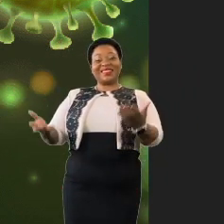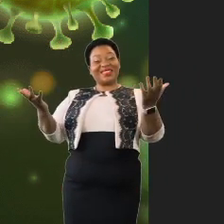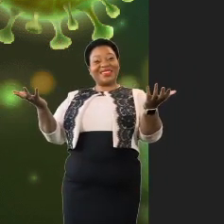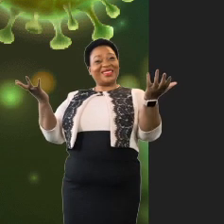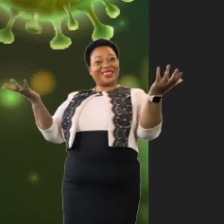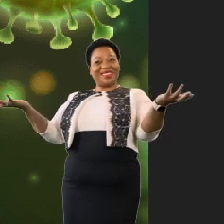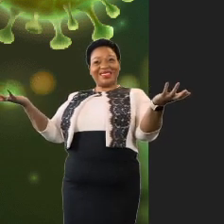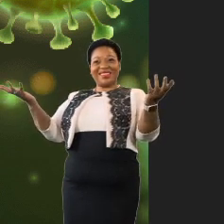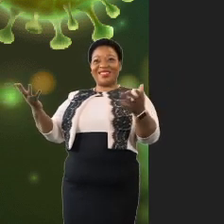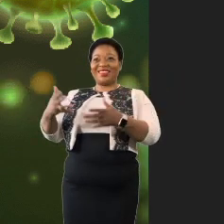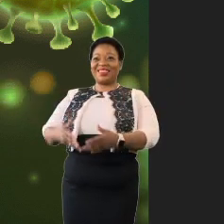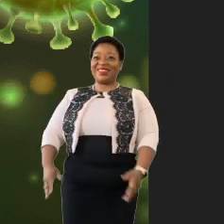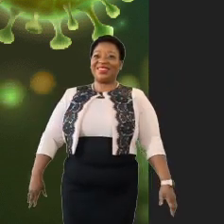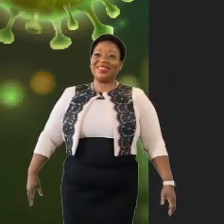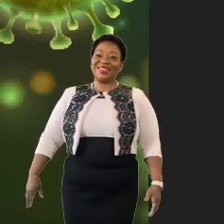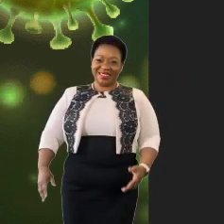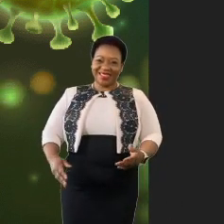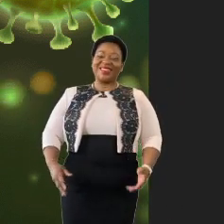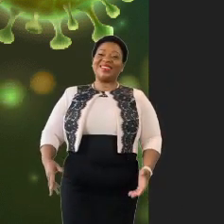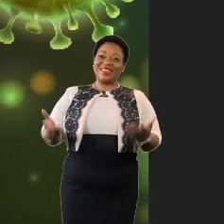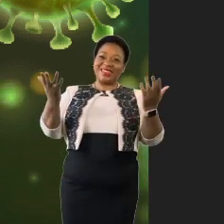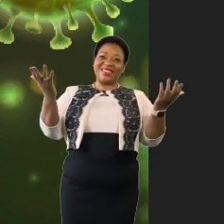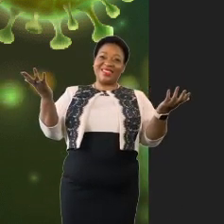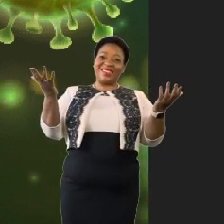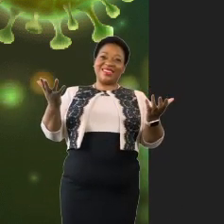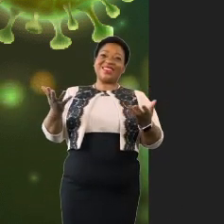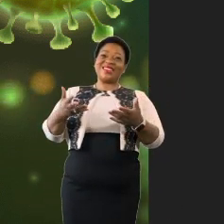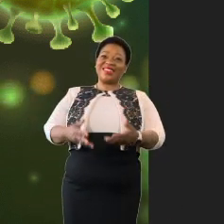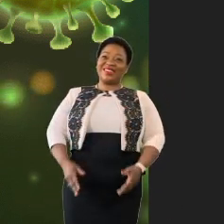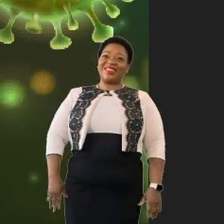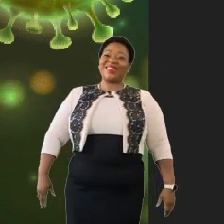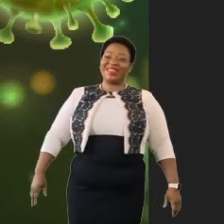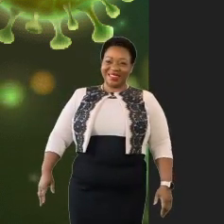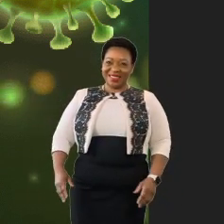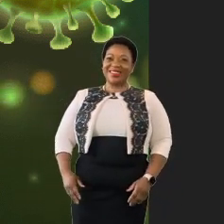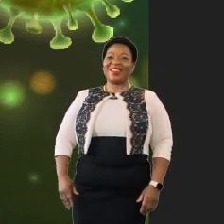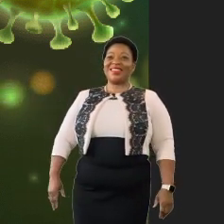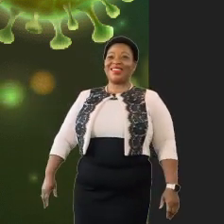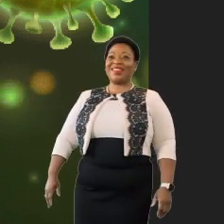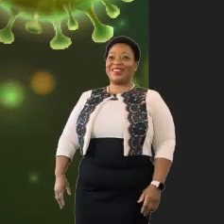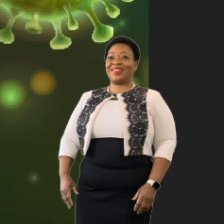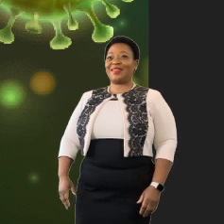and we are up to it. We are ready.